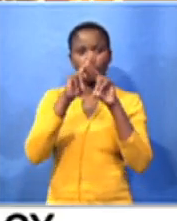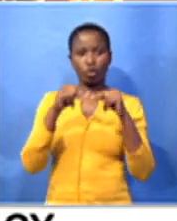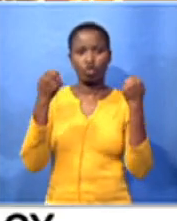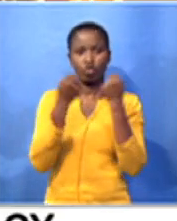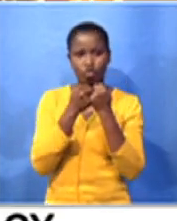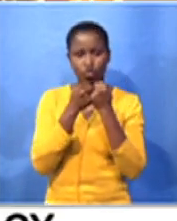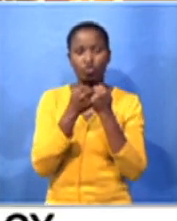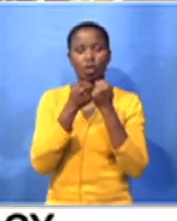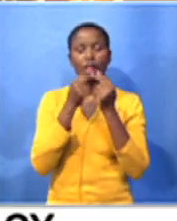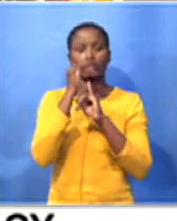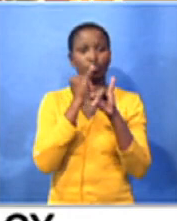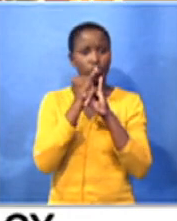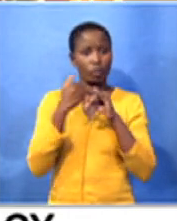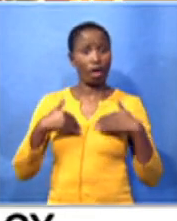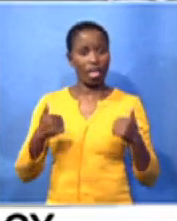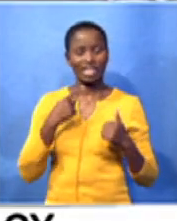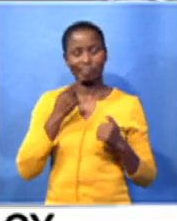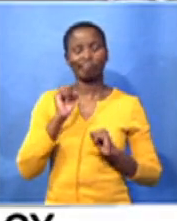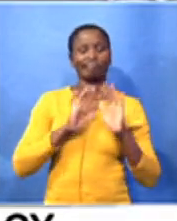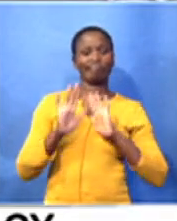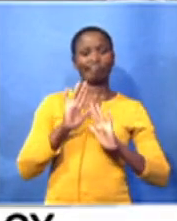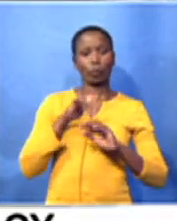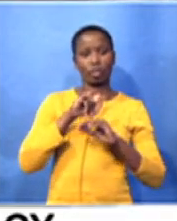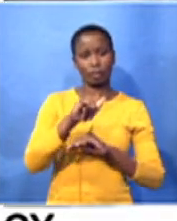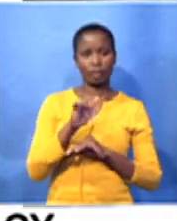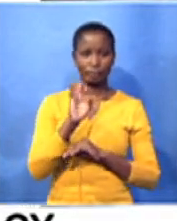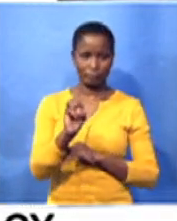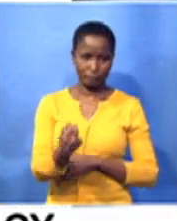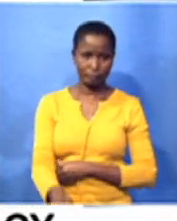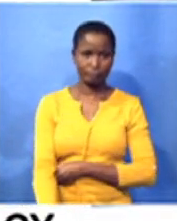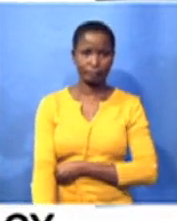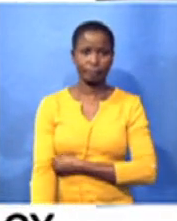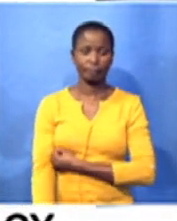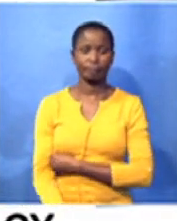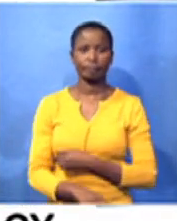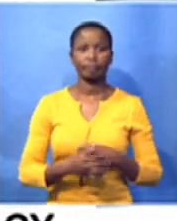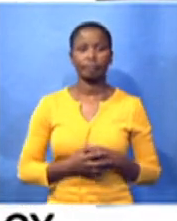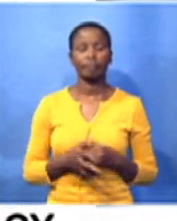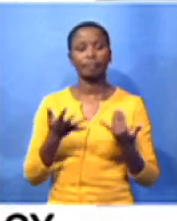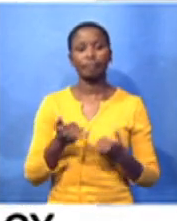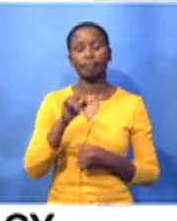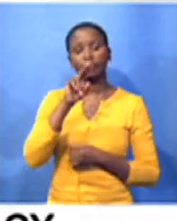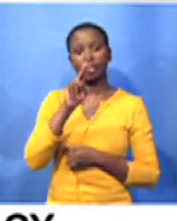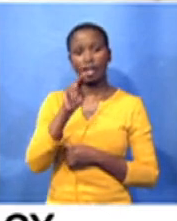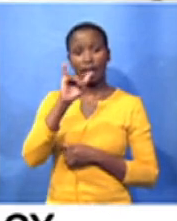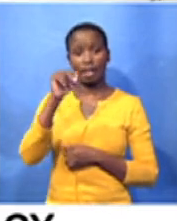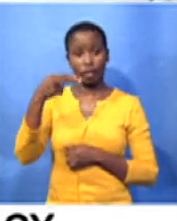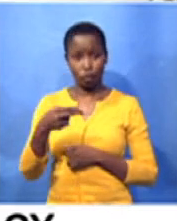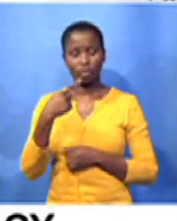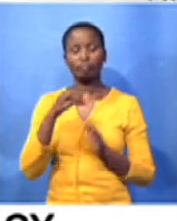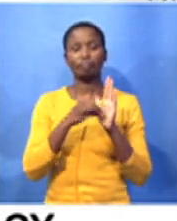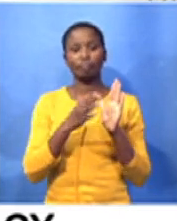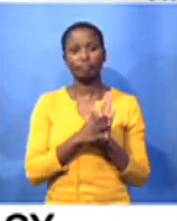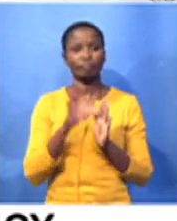Health has cast doubt on that timeline. In this statement, the NIH says the data put forward